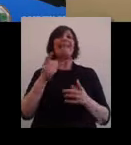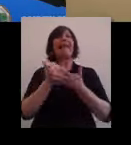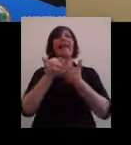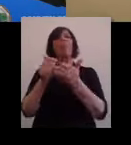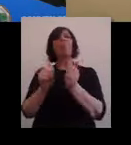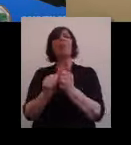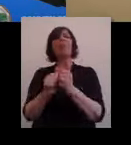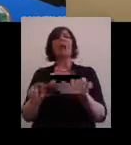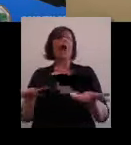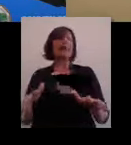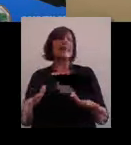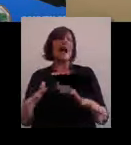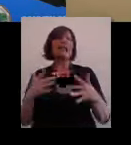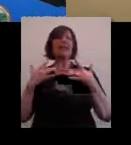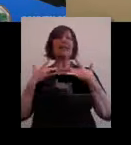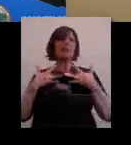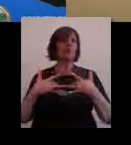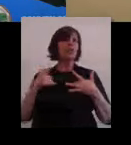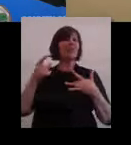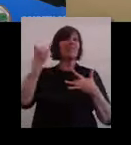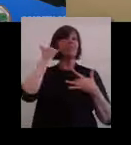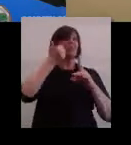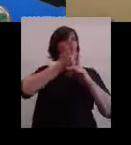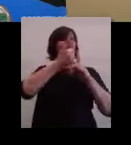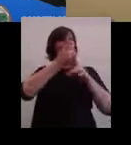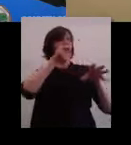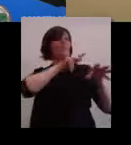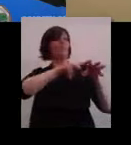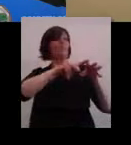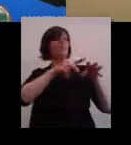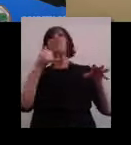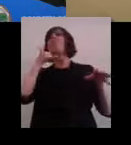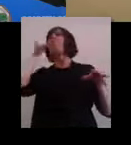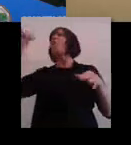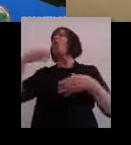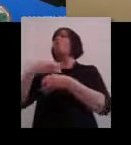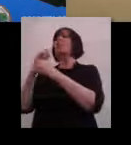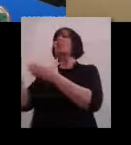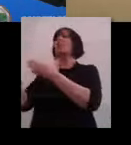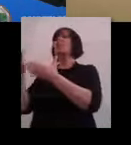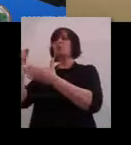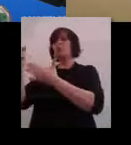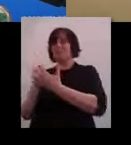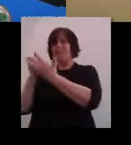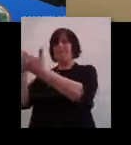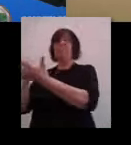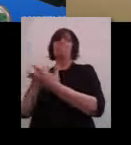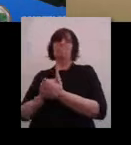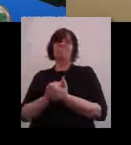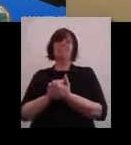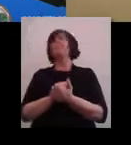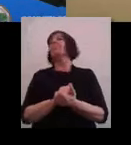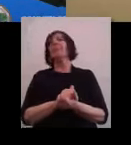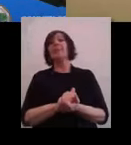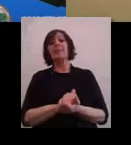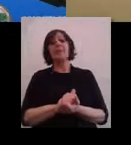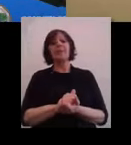website and look up those numbers or call crisis services. There is help available, even if you can't go outside.